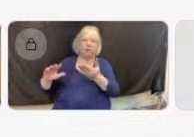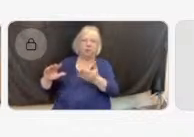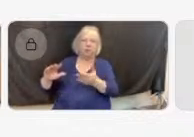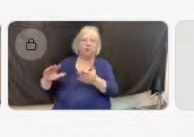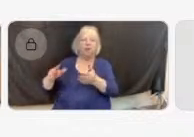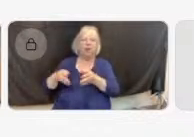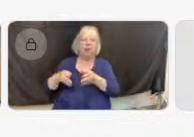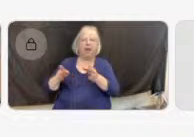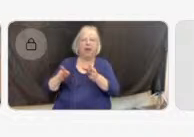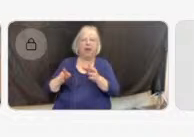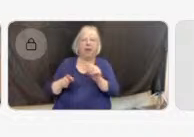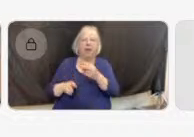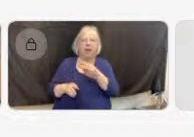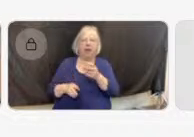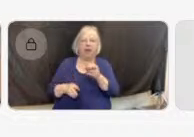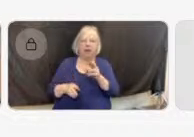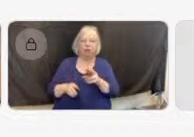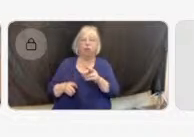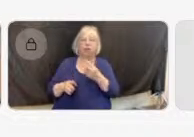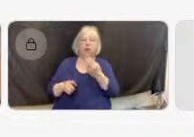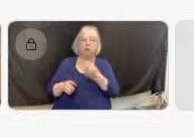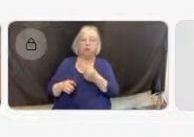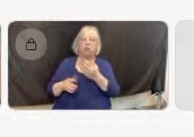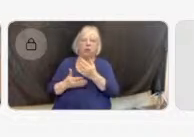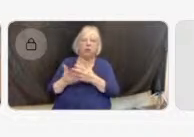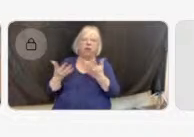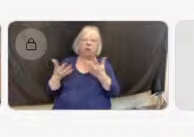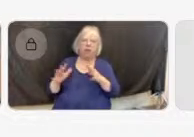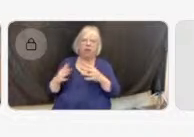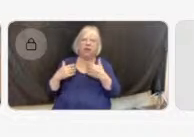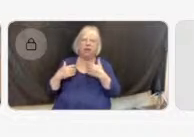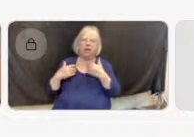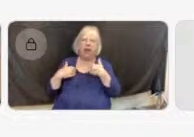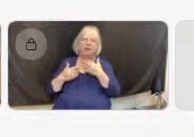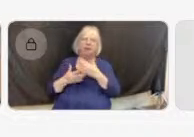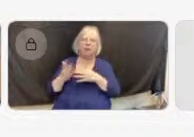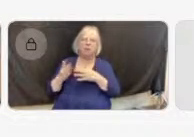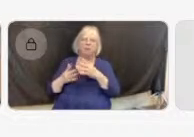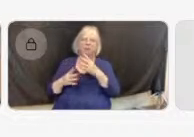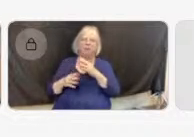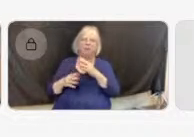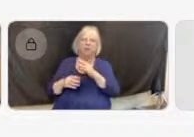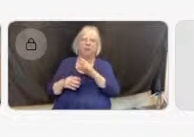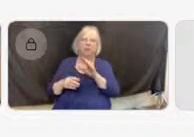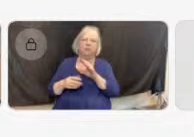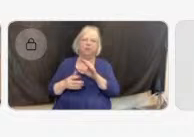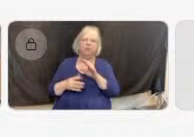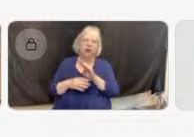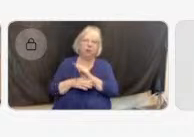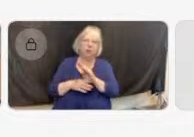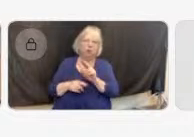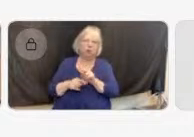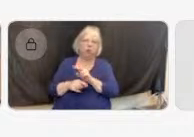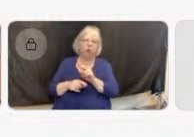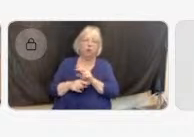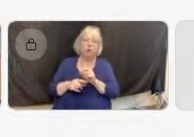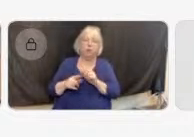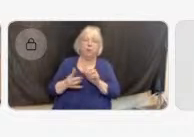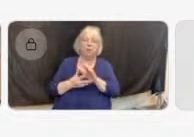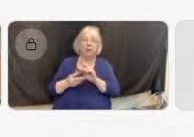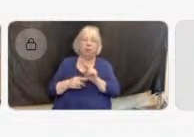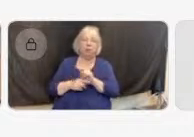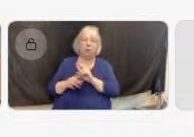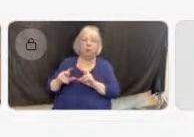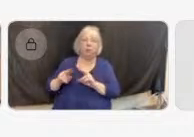Asher Avenue, where there's historically been some commercial uses. We do want to note that the mixed use further to the east on the south